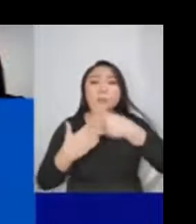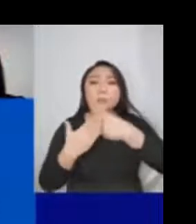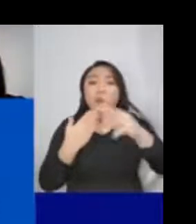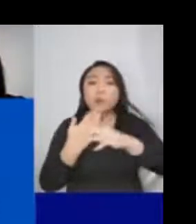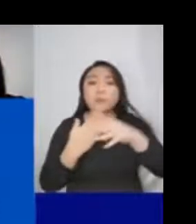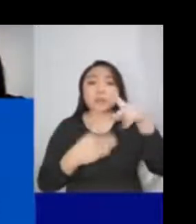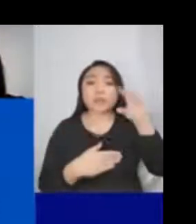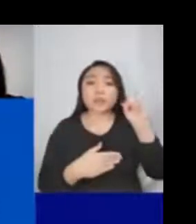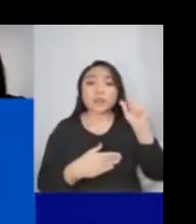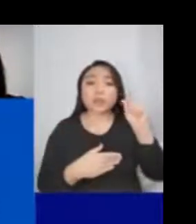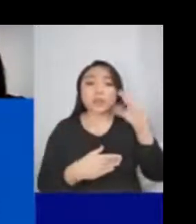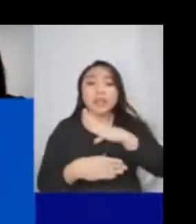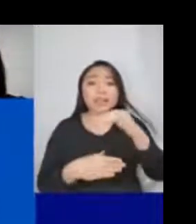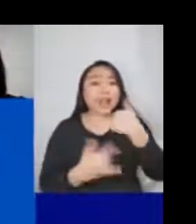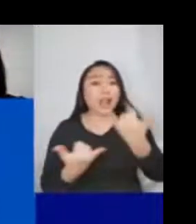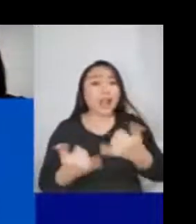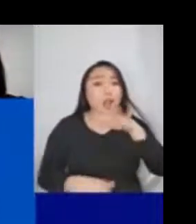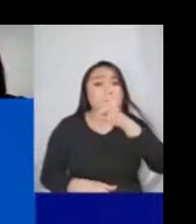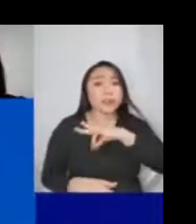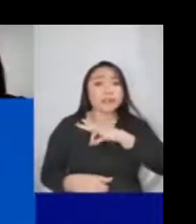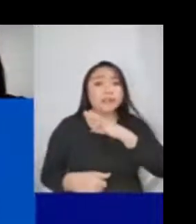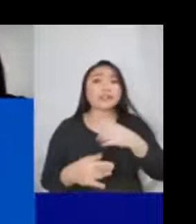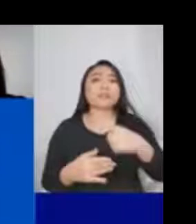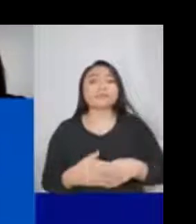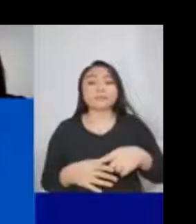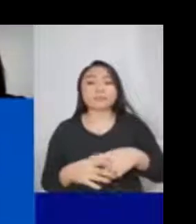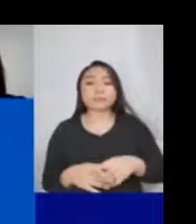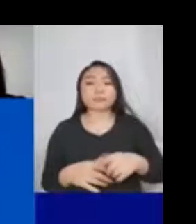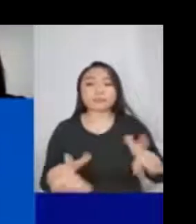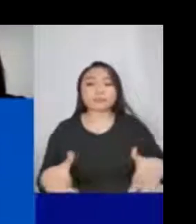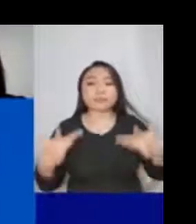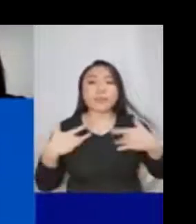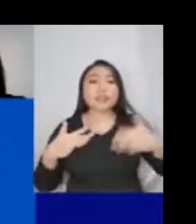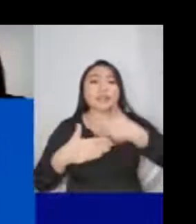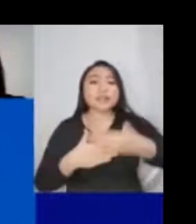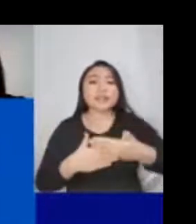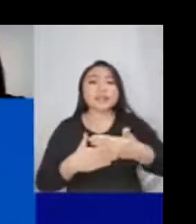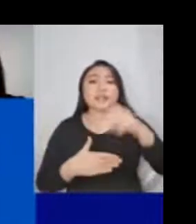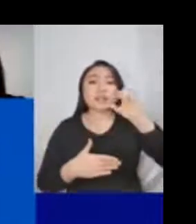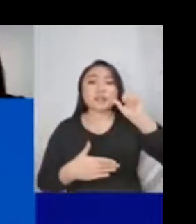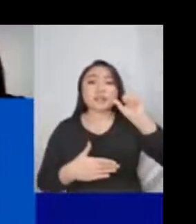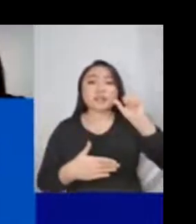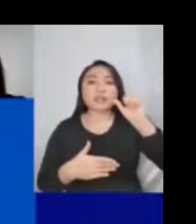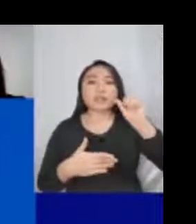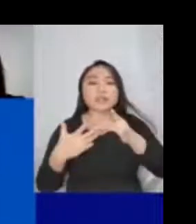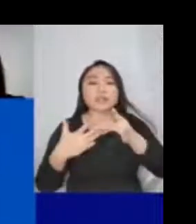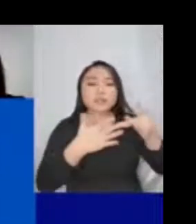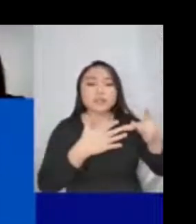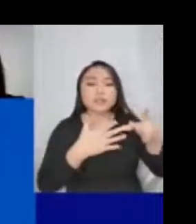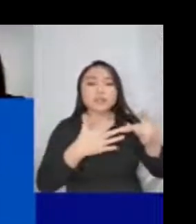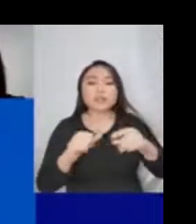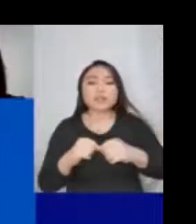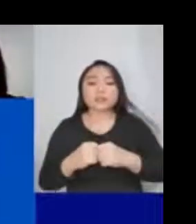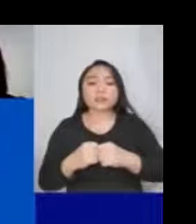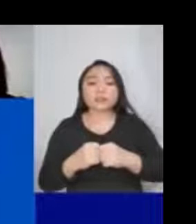a specialized reference for the public. Last, we have the Philippine SNP Abstracts, or the